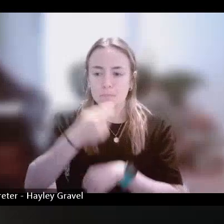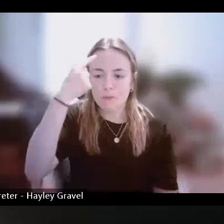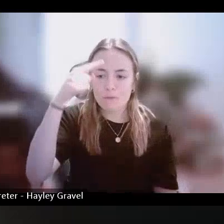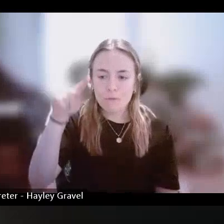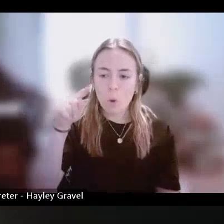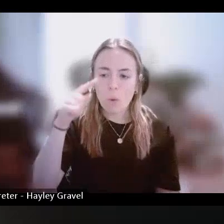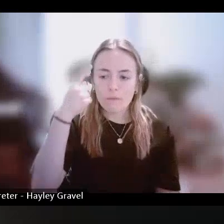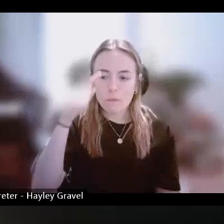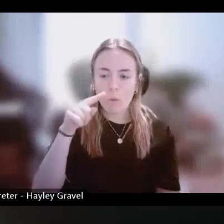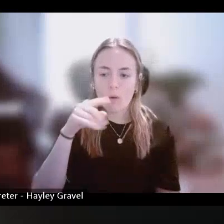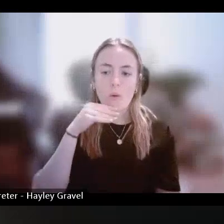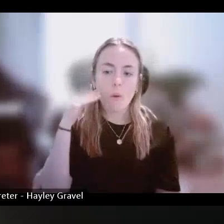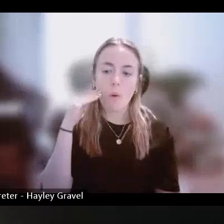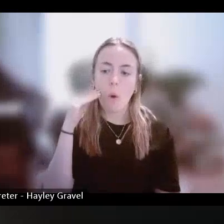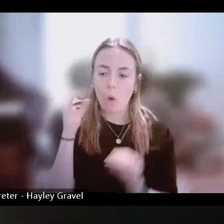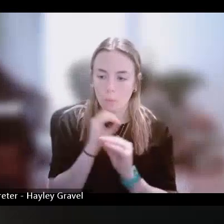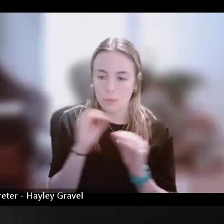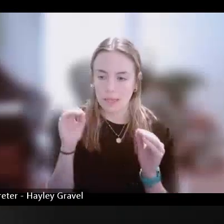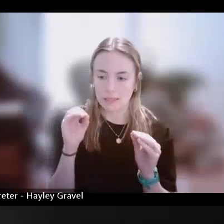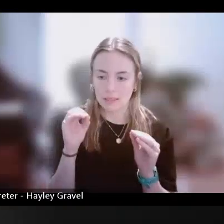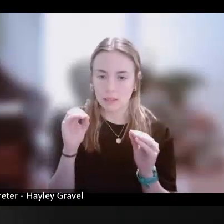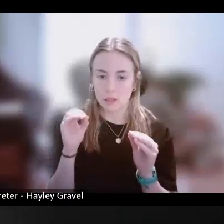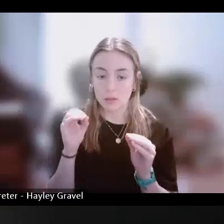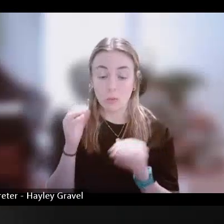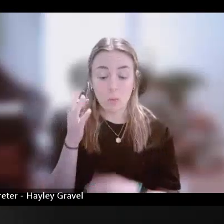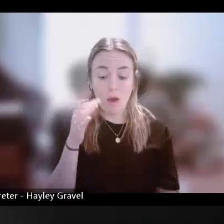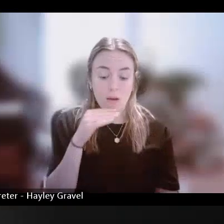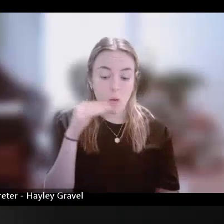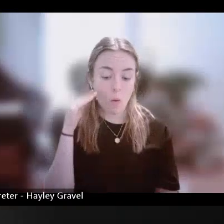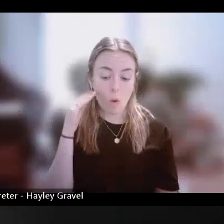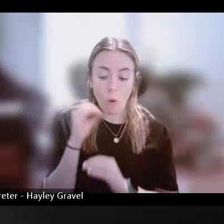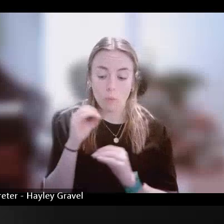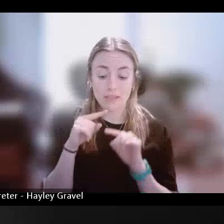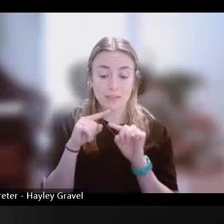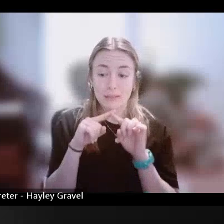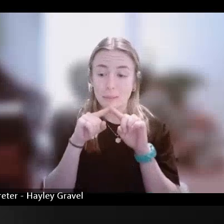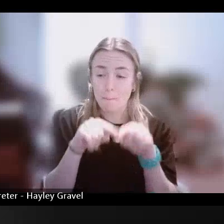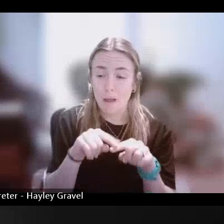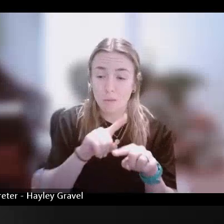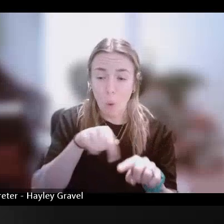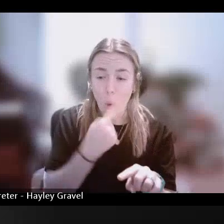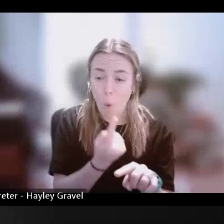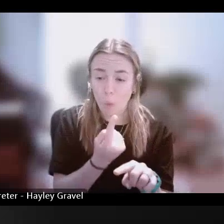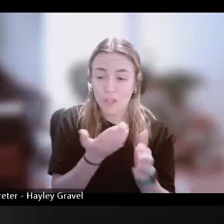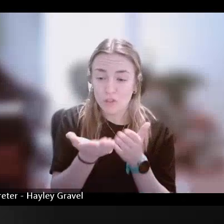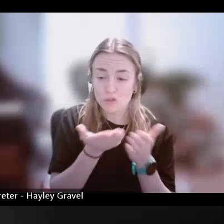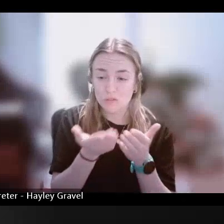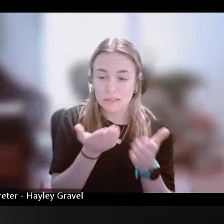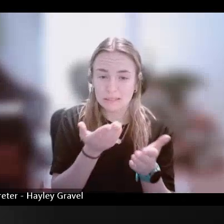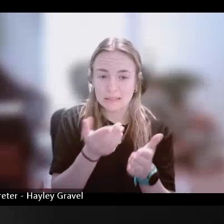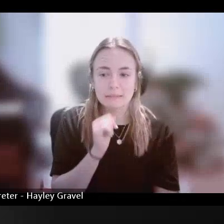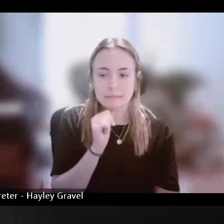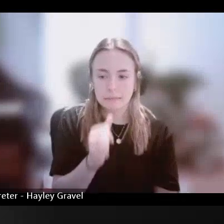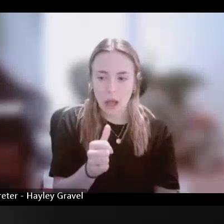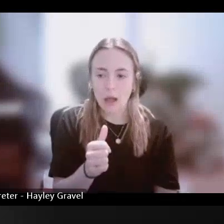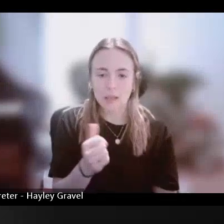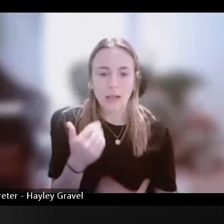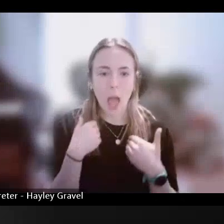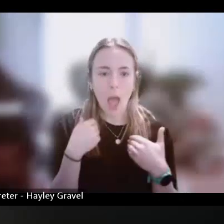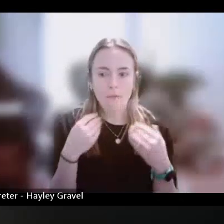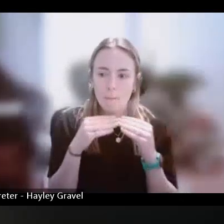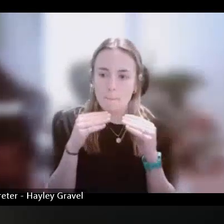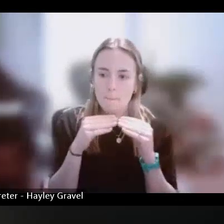so much of them trying to lean on the services of um, like what we already have now. So,